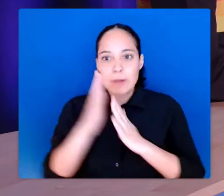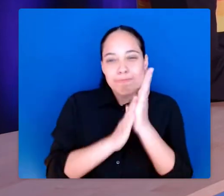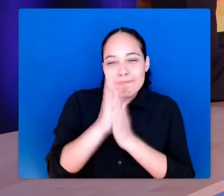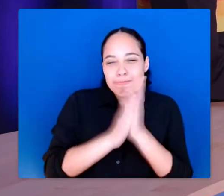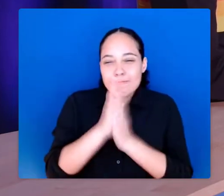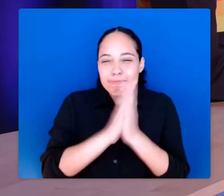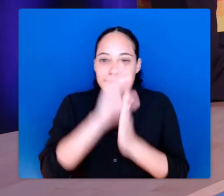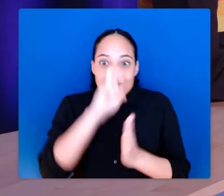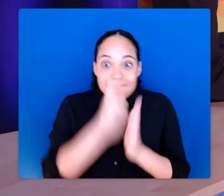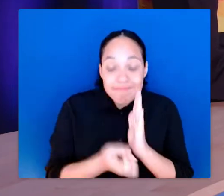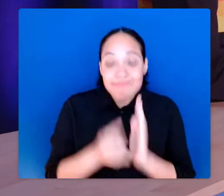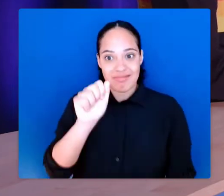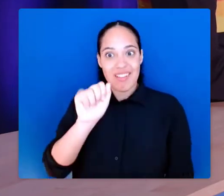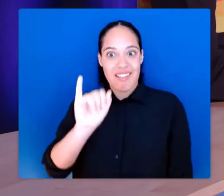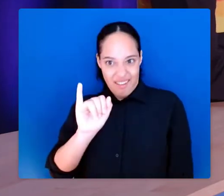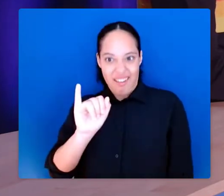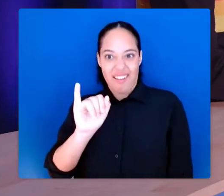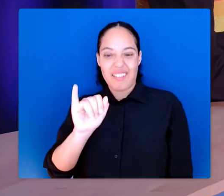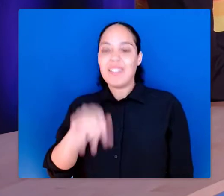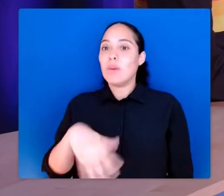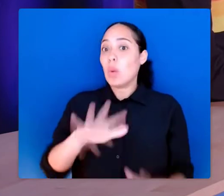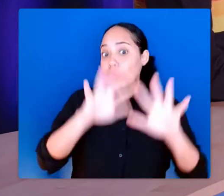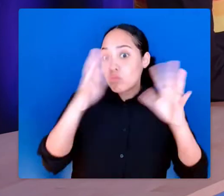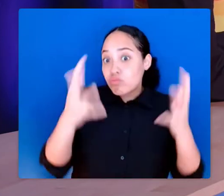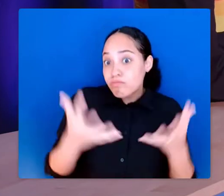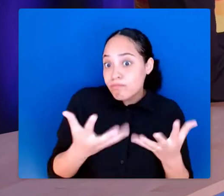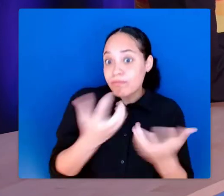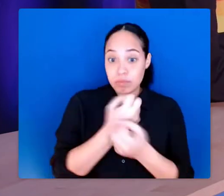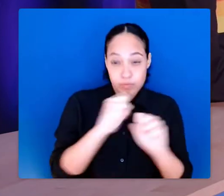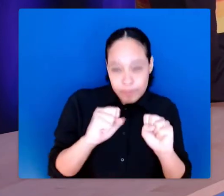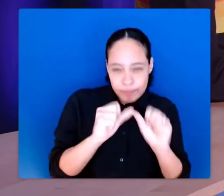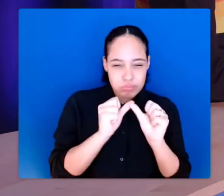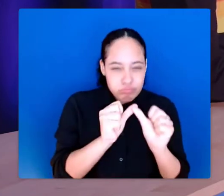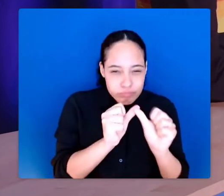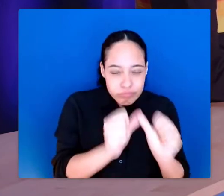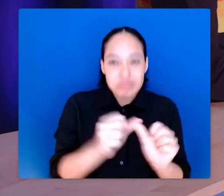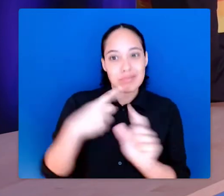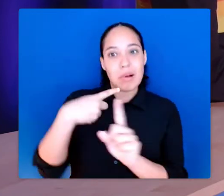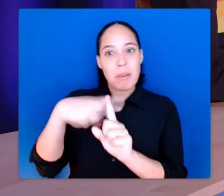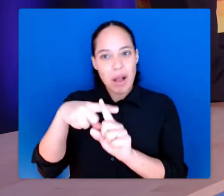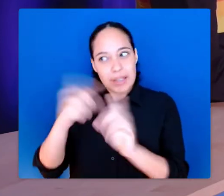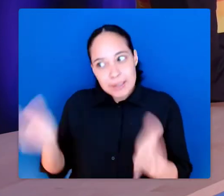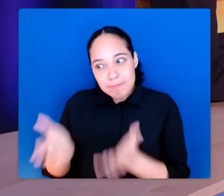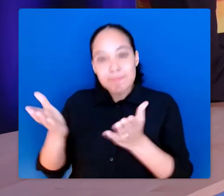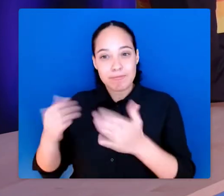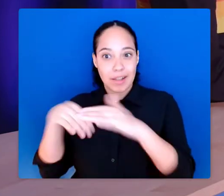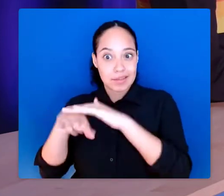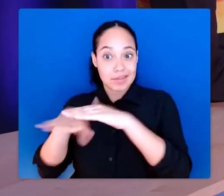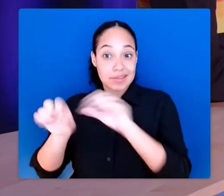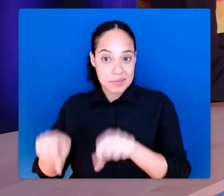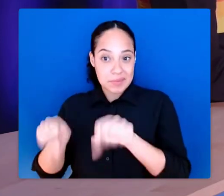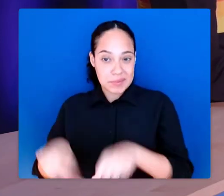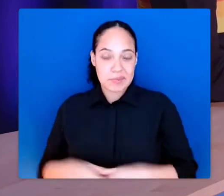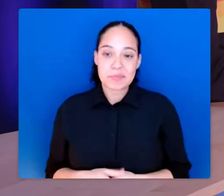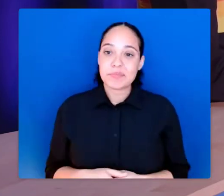their careers in AI. We will talk about what they studied, what they're currently working on, and how they got to this point in their career.